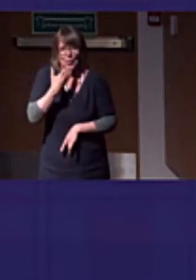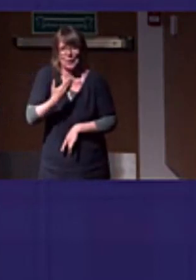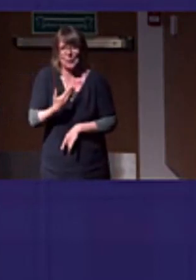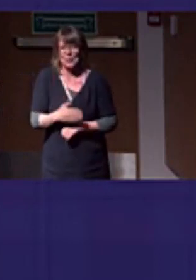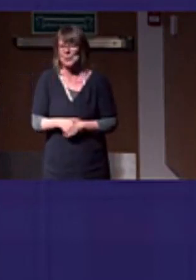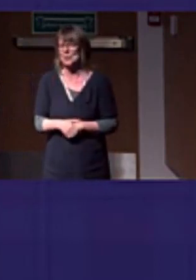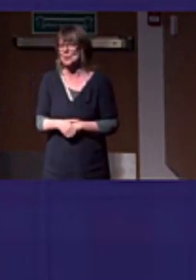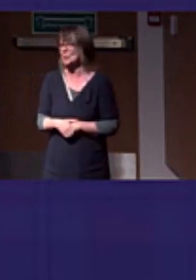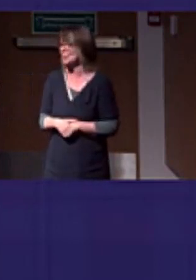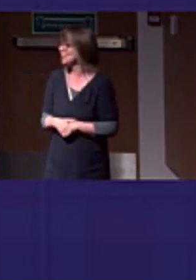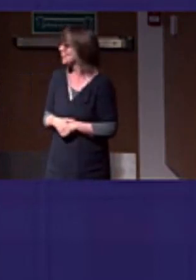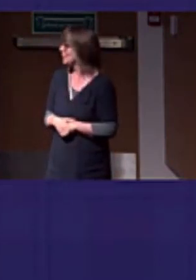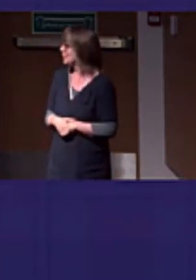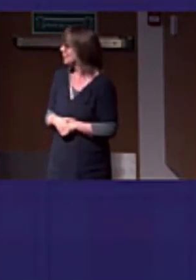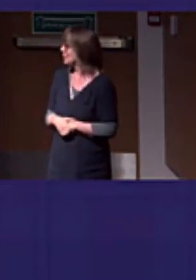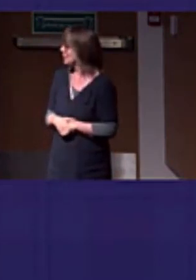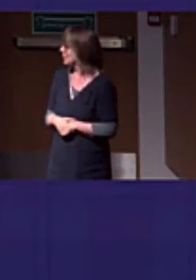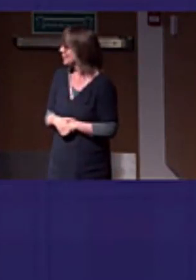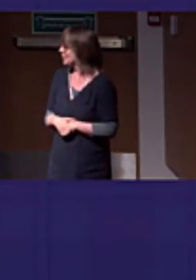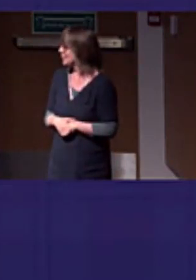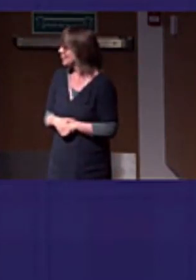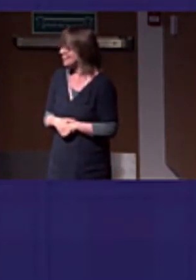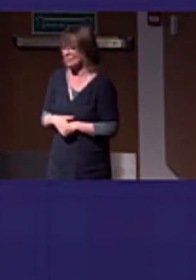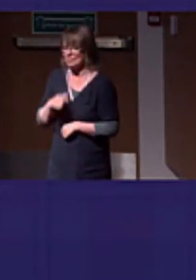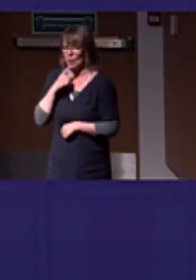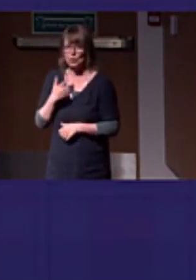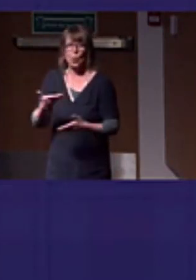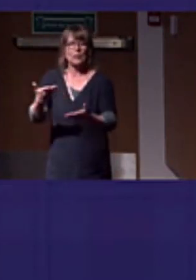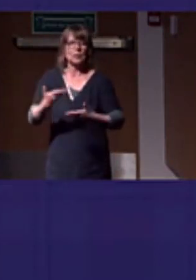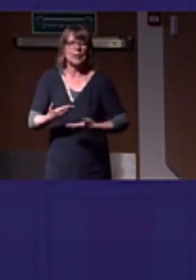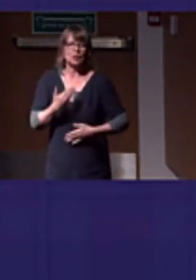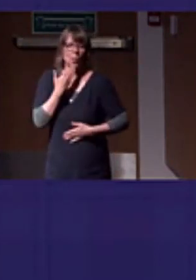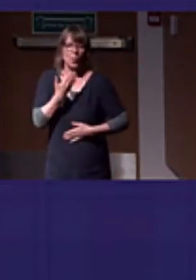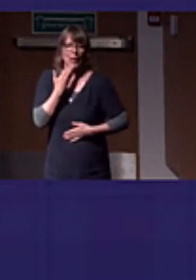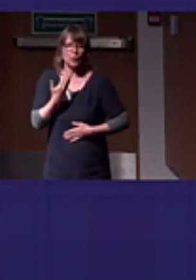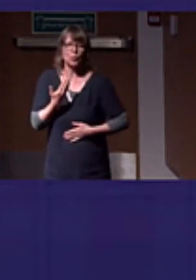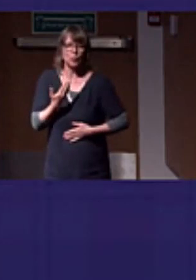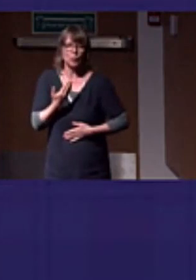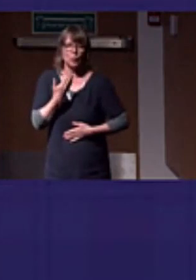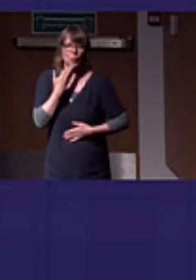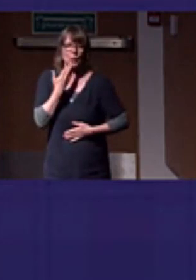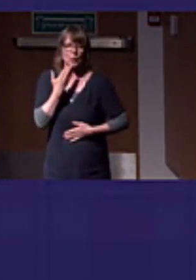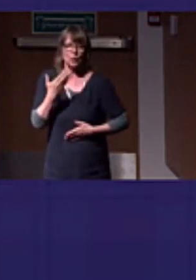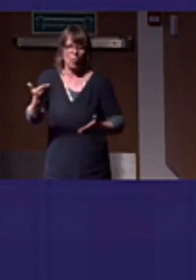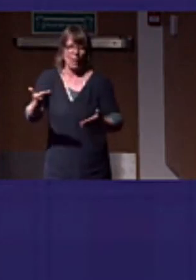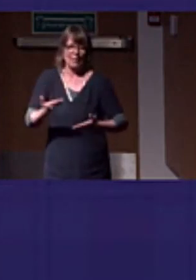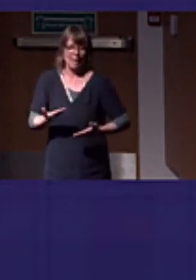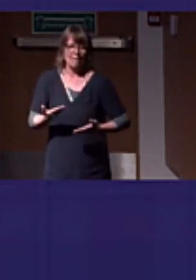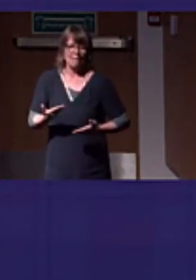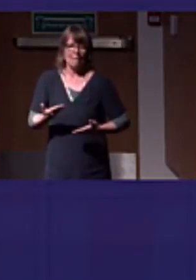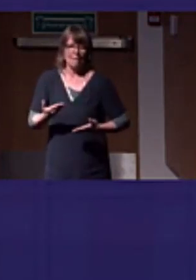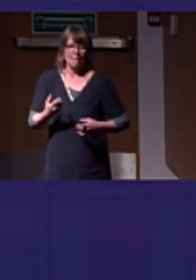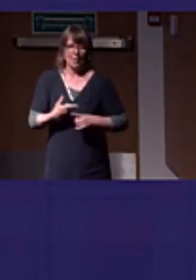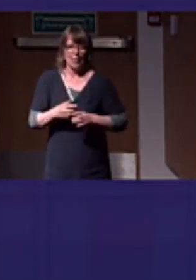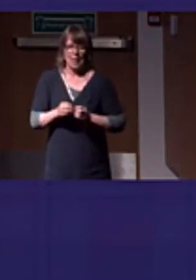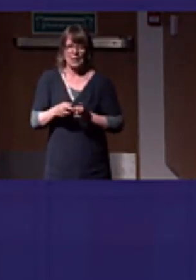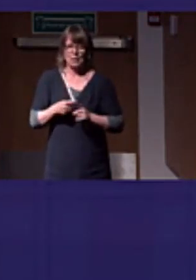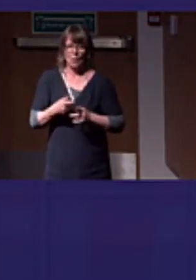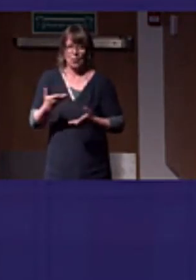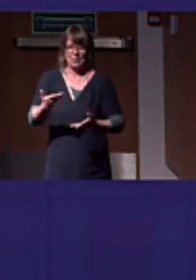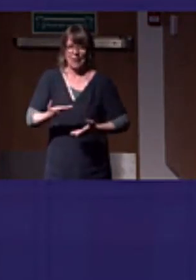Really appreciate it. Very kind donation. Also, excellent smuggling skills. Yeah.